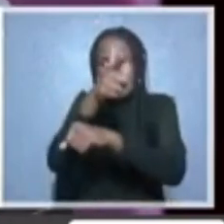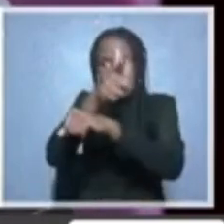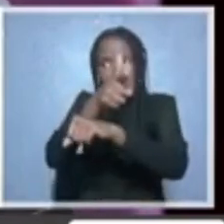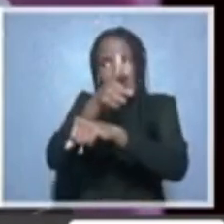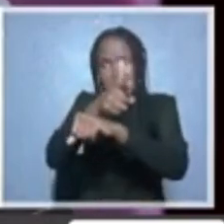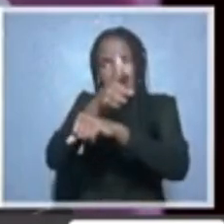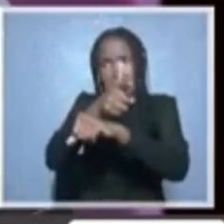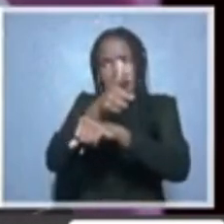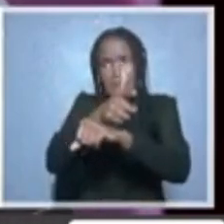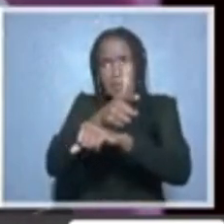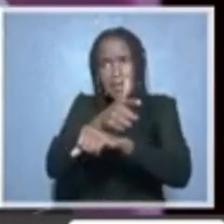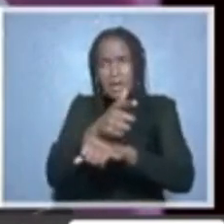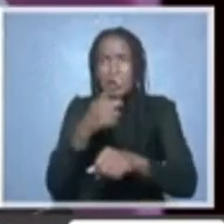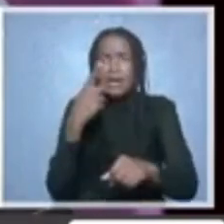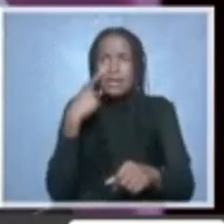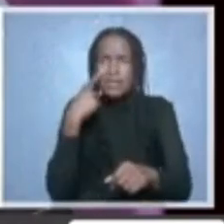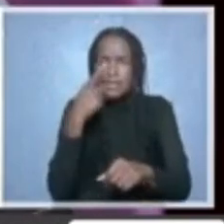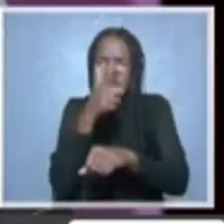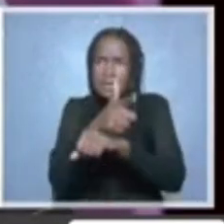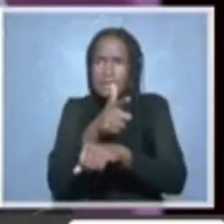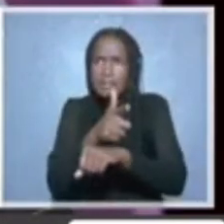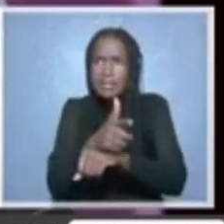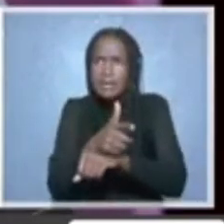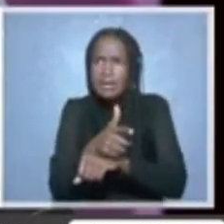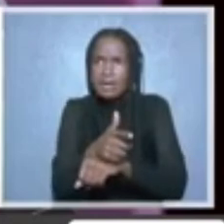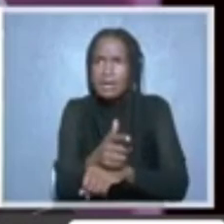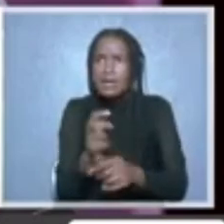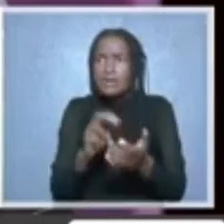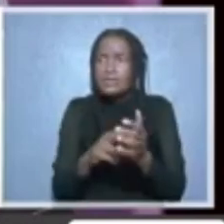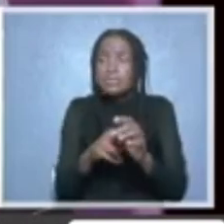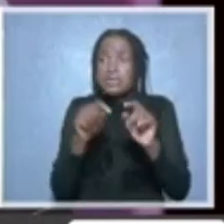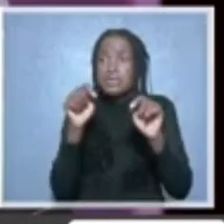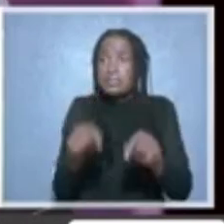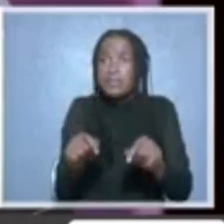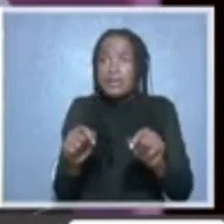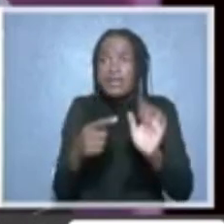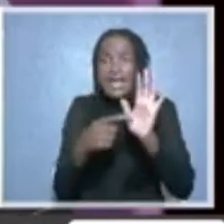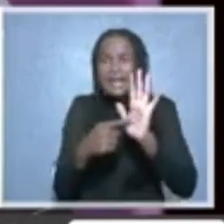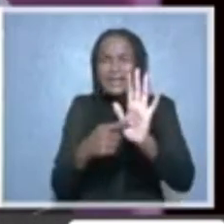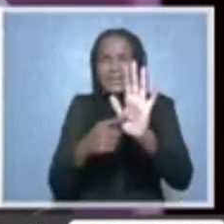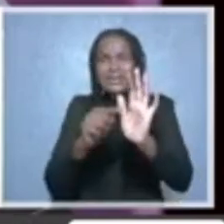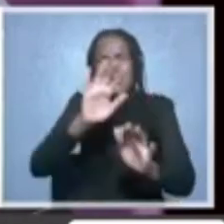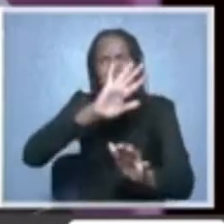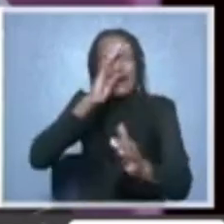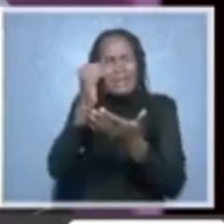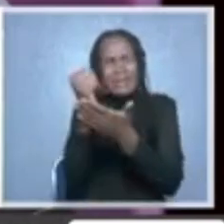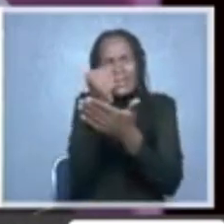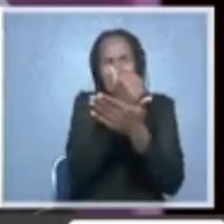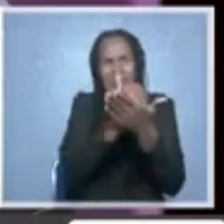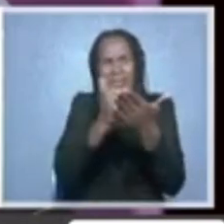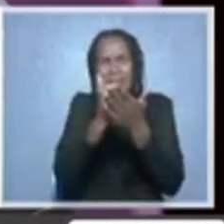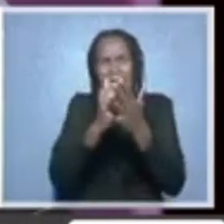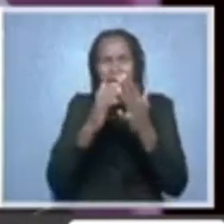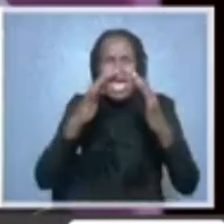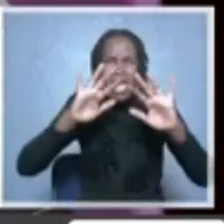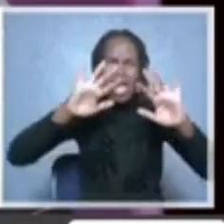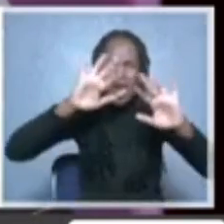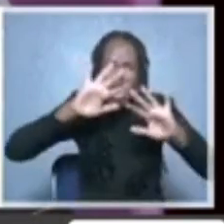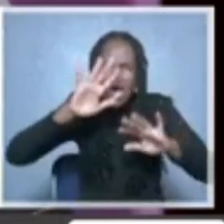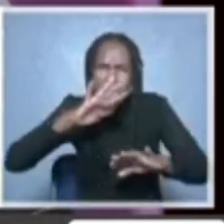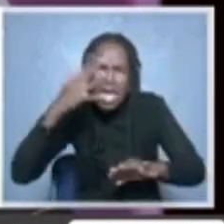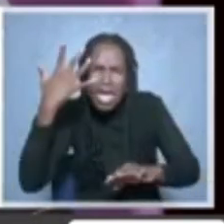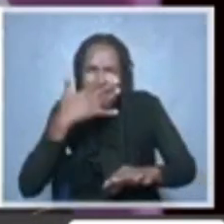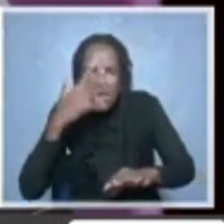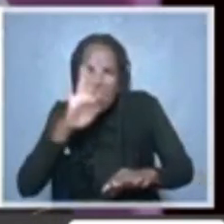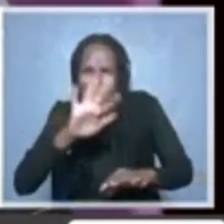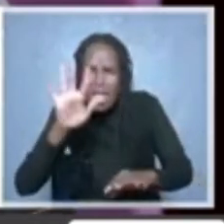ambience in terms of what the sets look like. We are full HD and the things are working the way they do. Naturally, when you would be